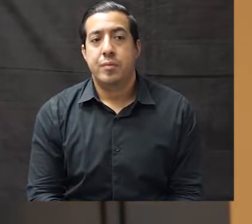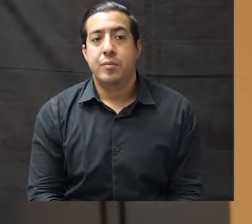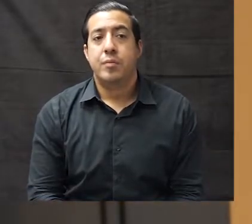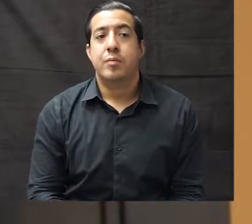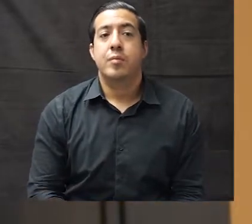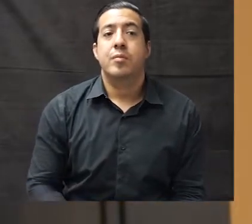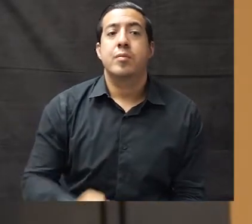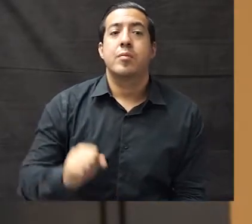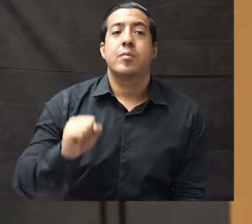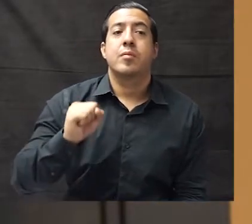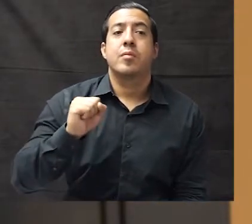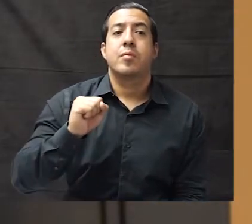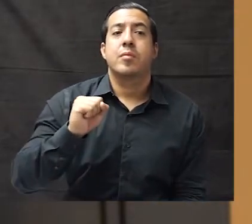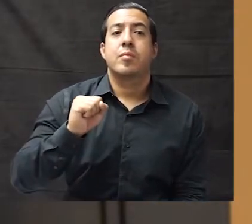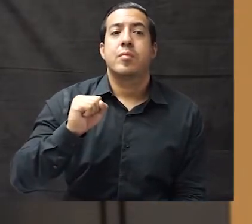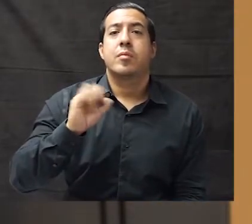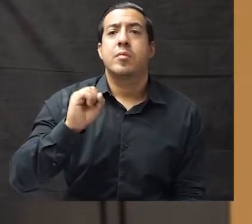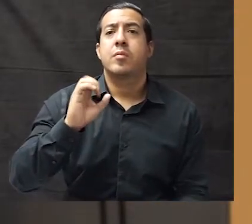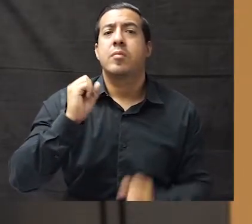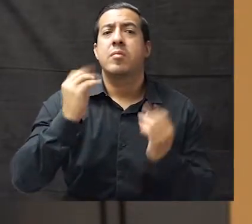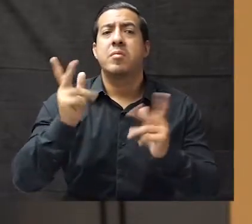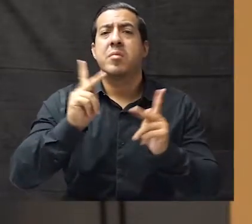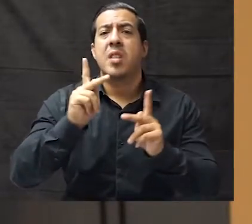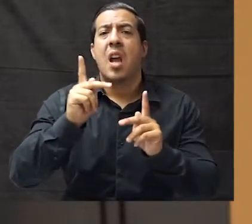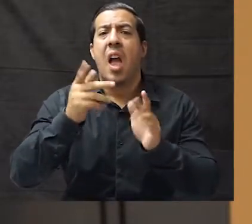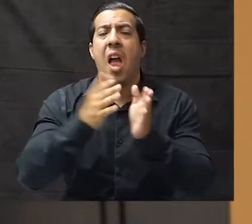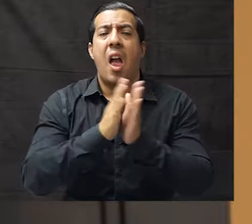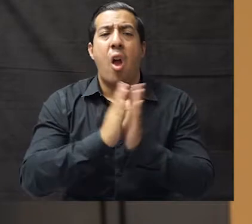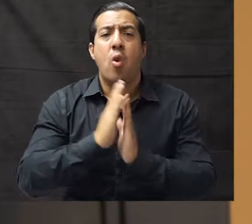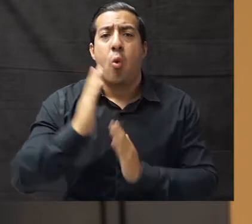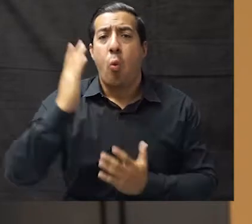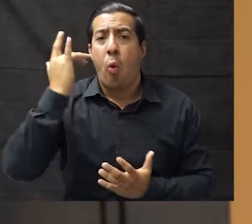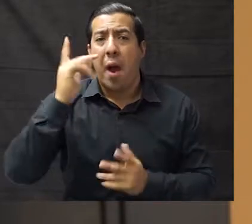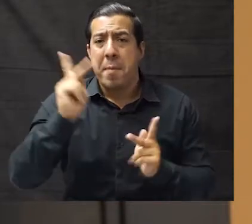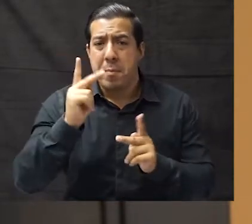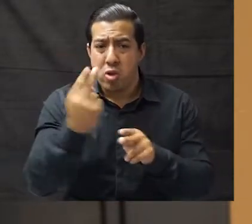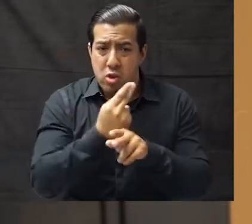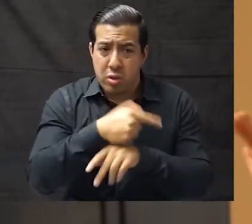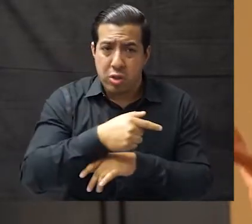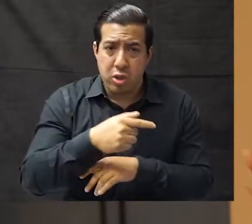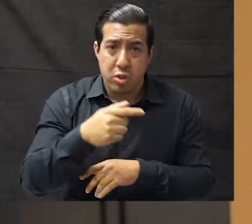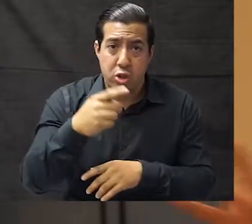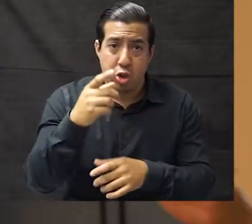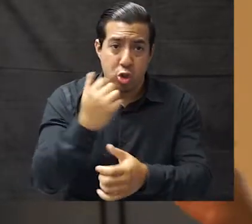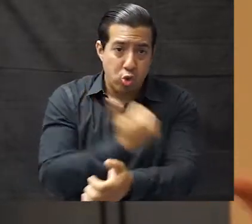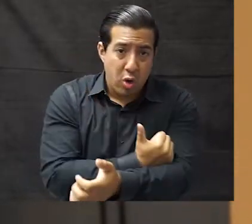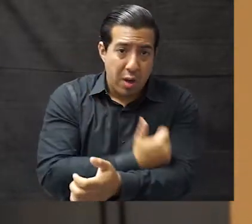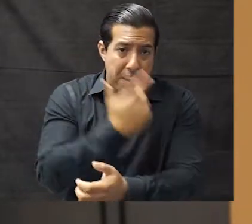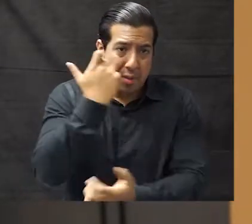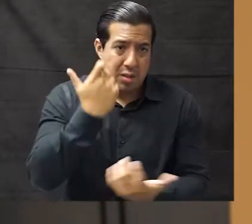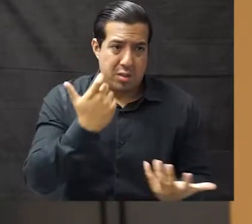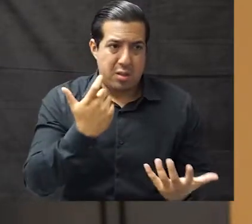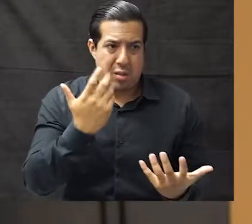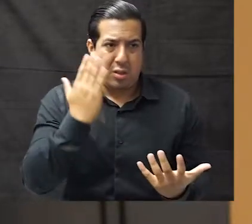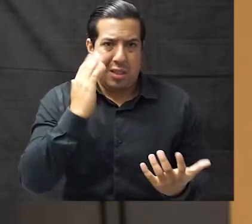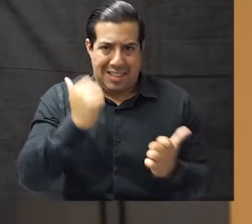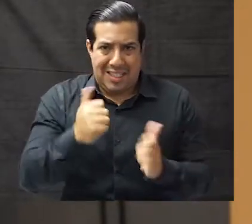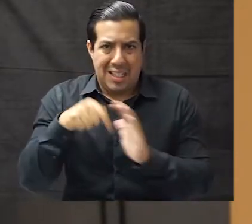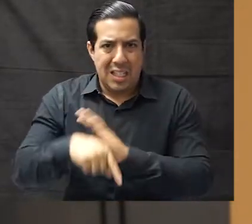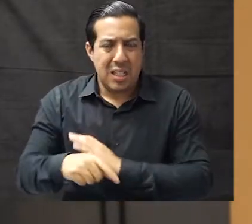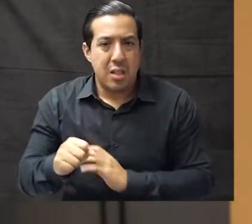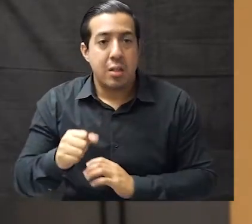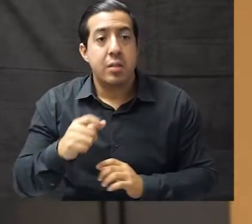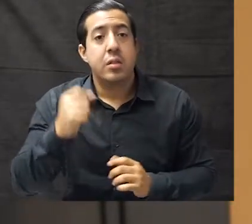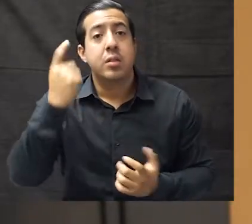$1,000, and I can make a whole bunch of pills out of that. So I can probably sell those as pills